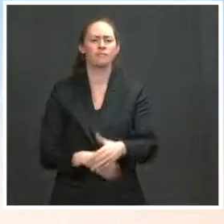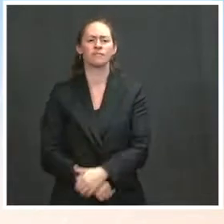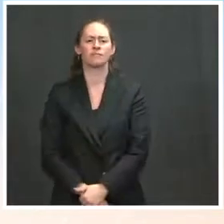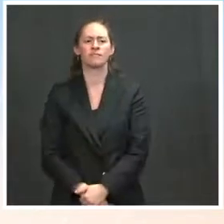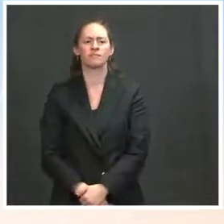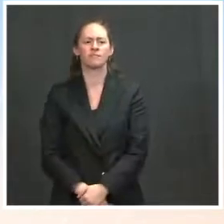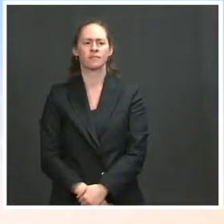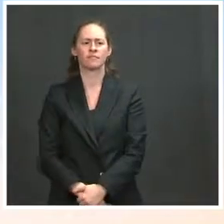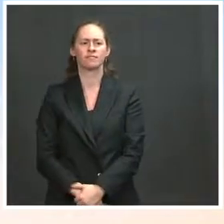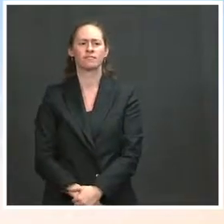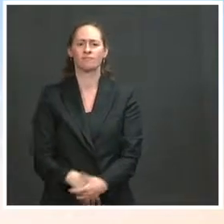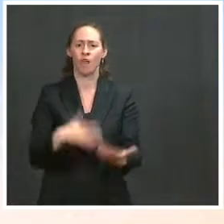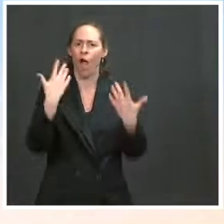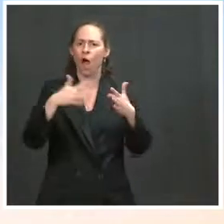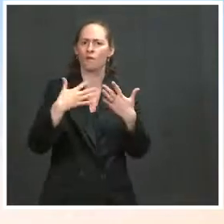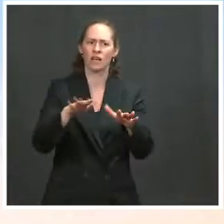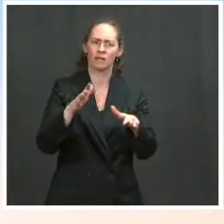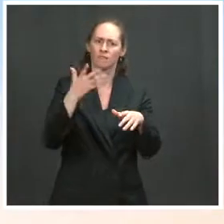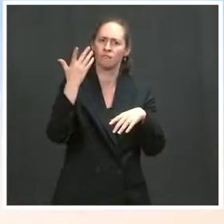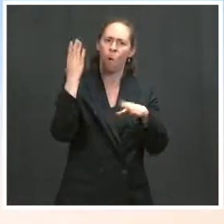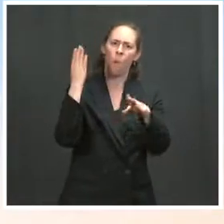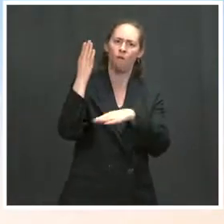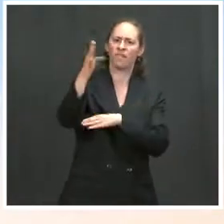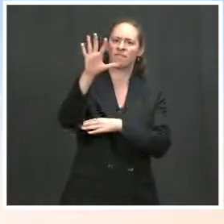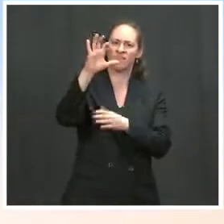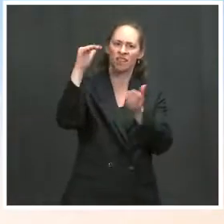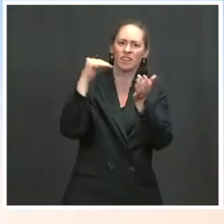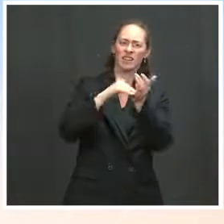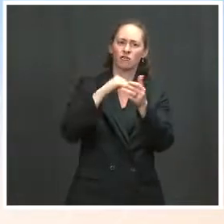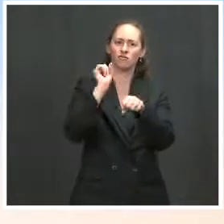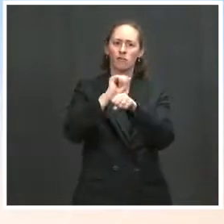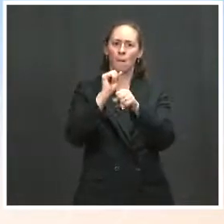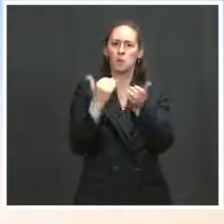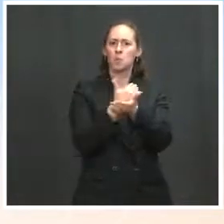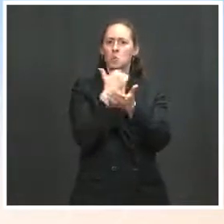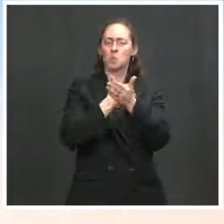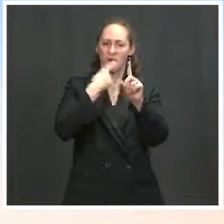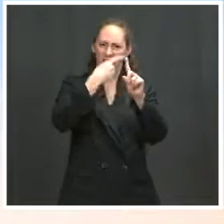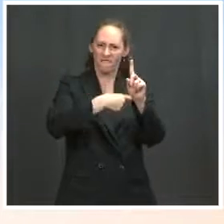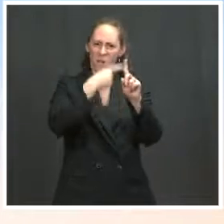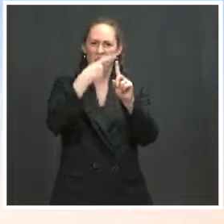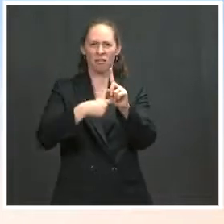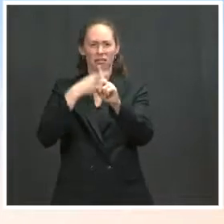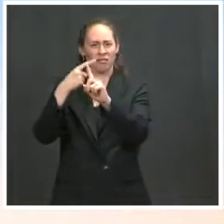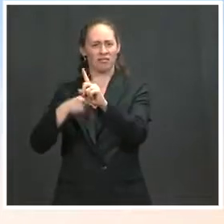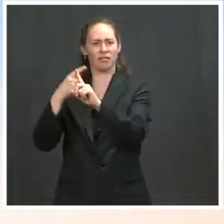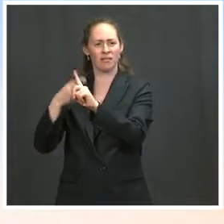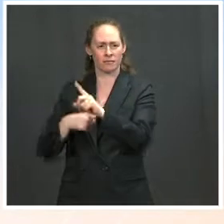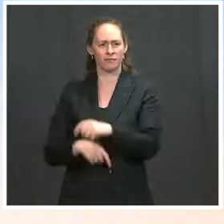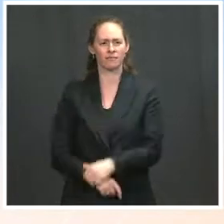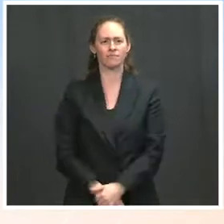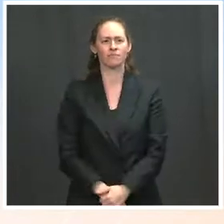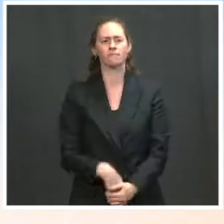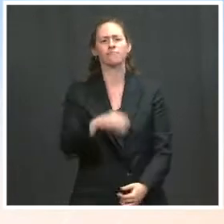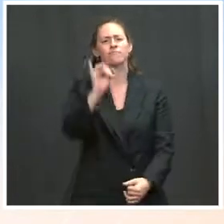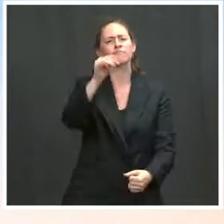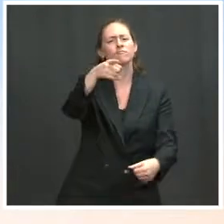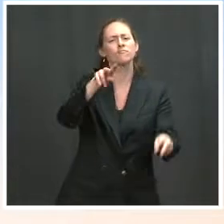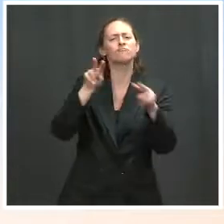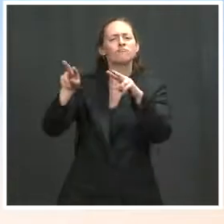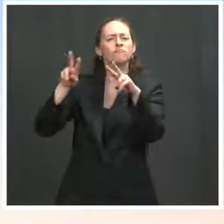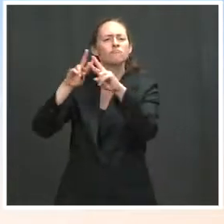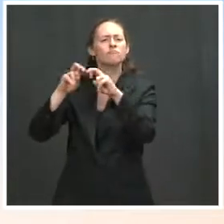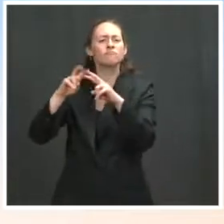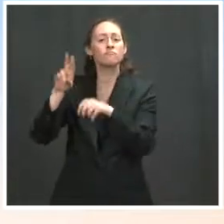before this president took office. And if you look at unemployment insurance claims, they are down, and Americans have much needed money in